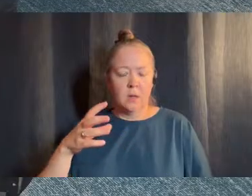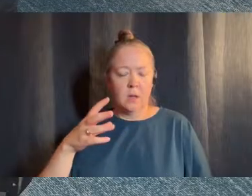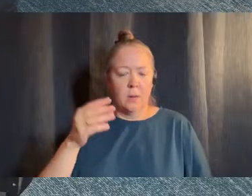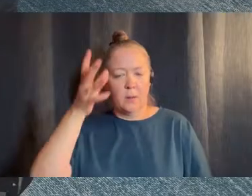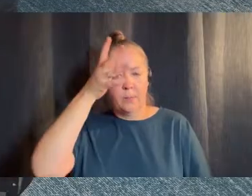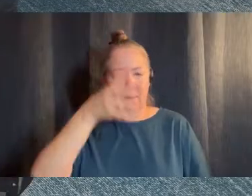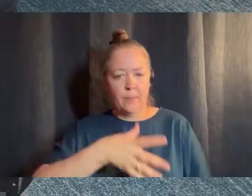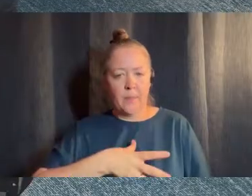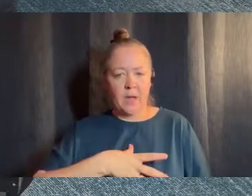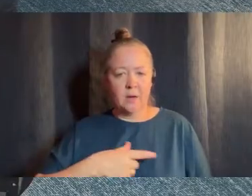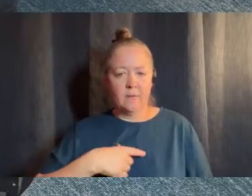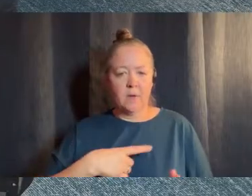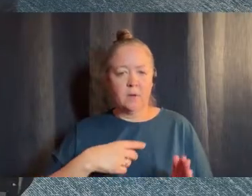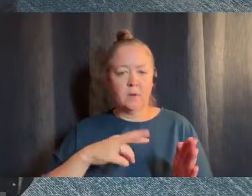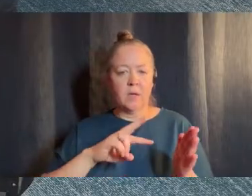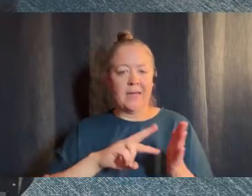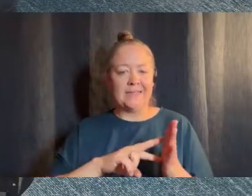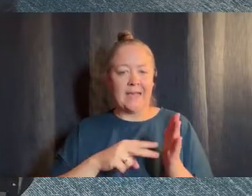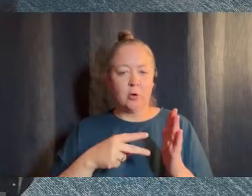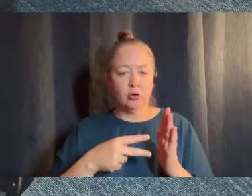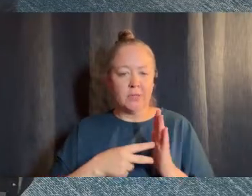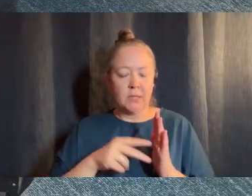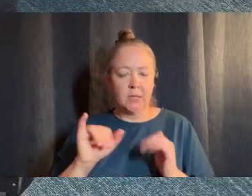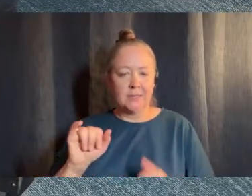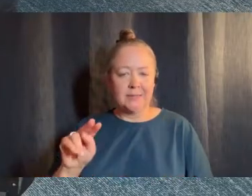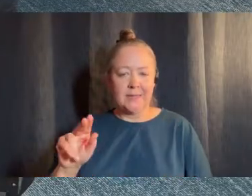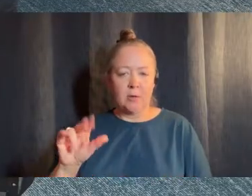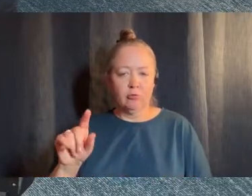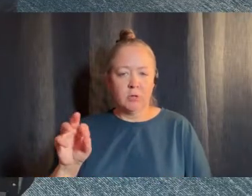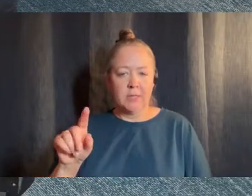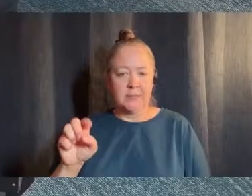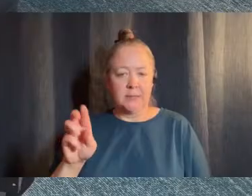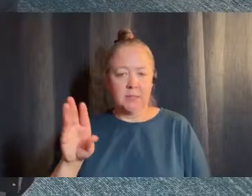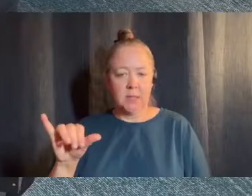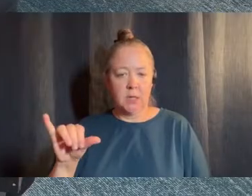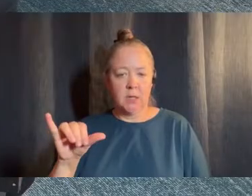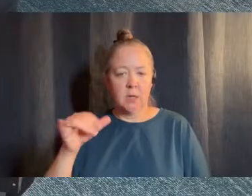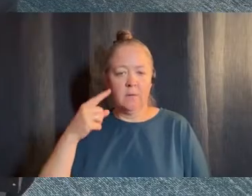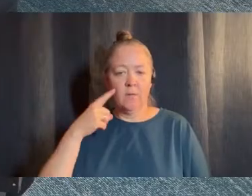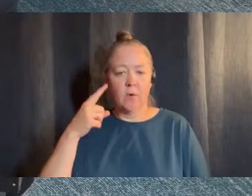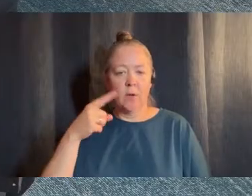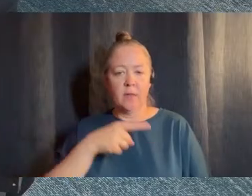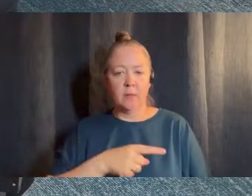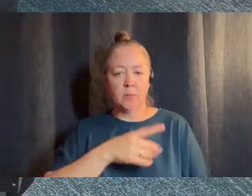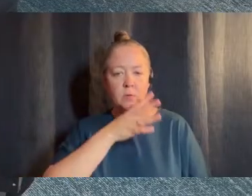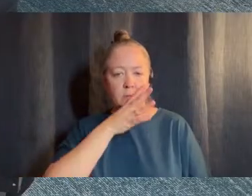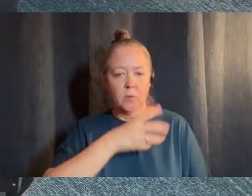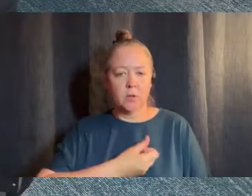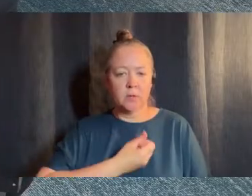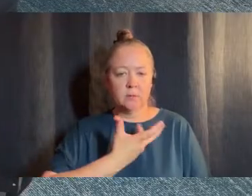an opinion and taking a stand was absolutely, totally.